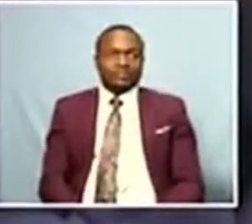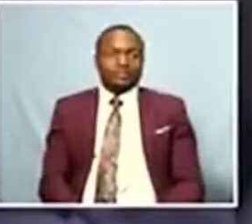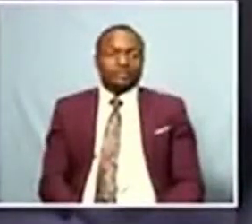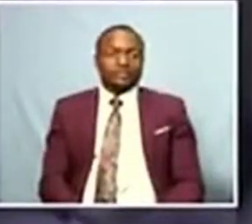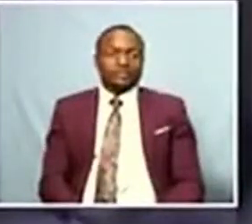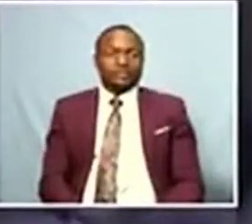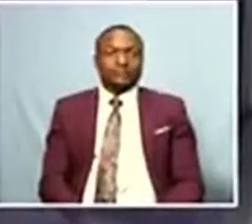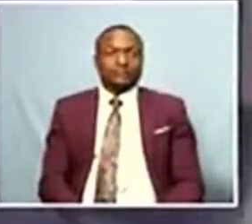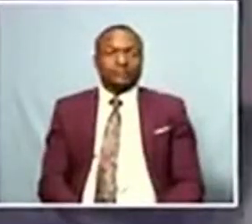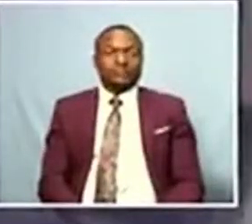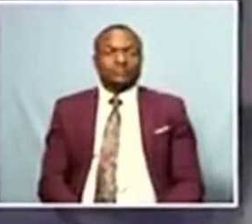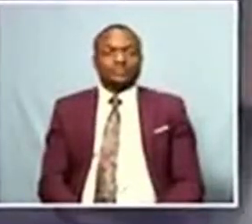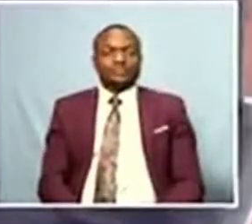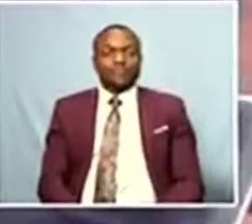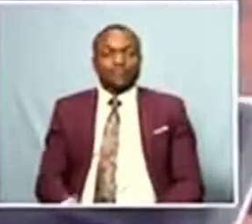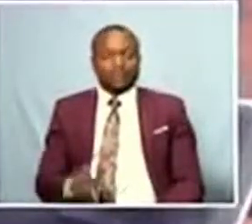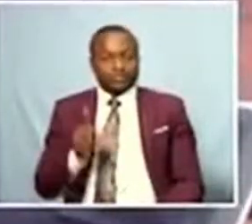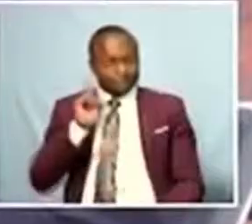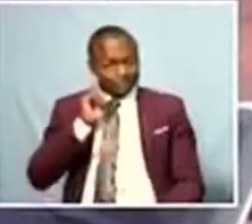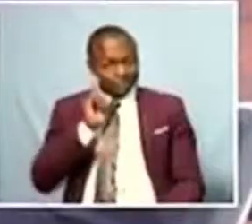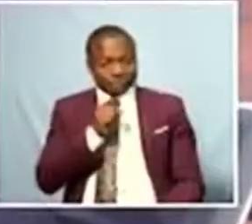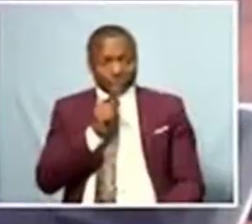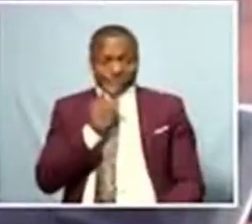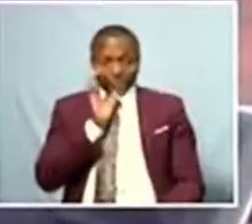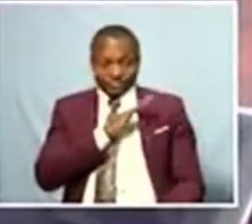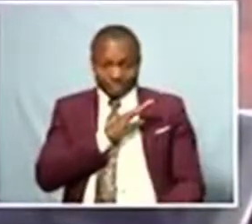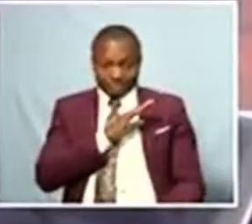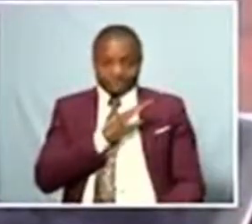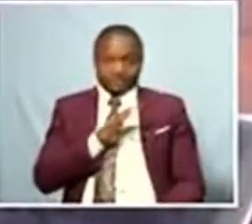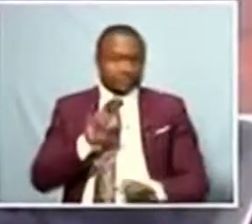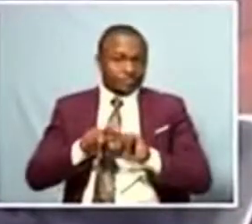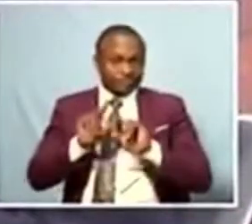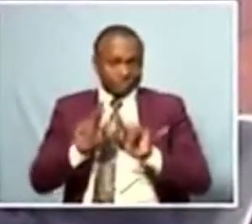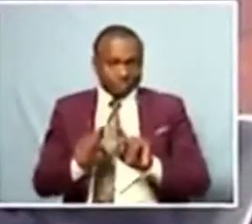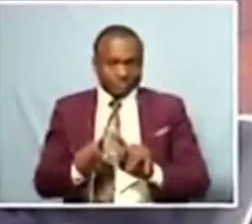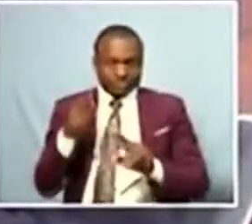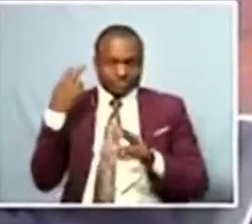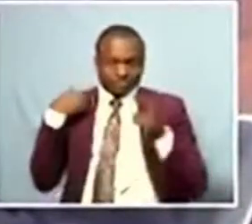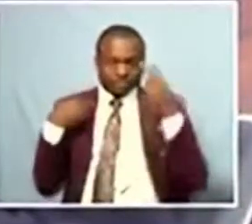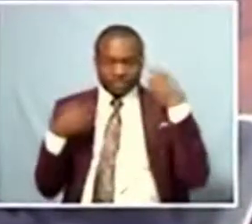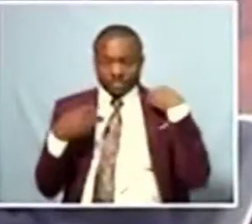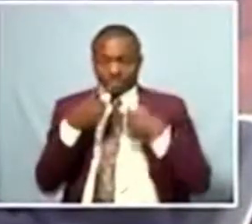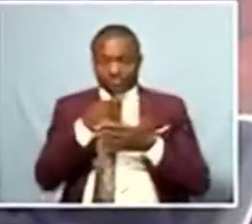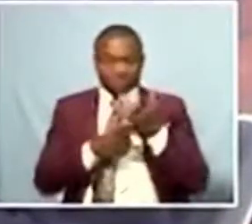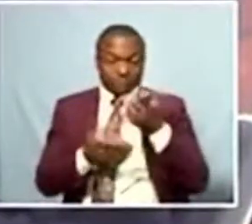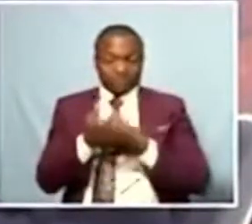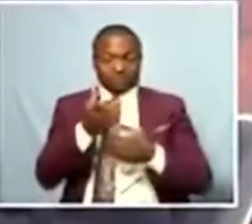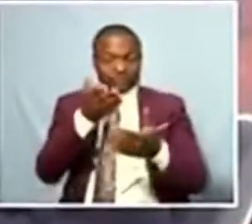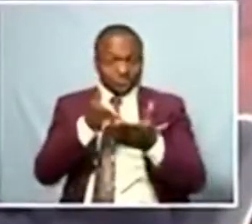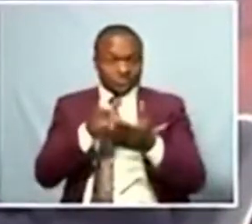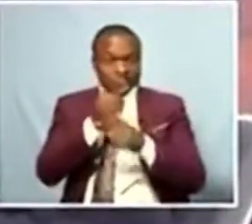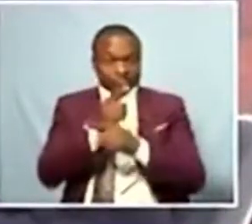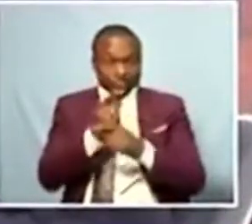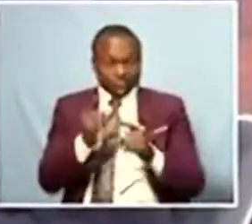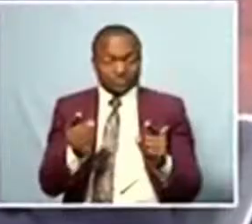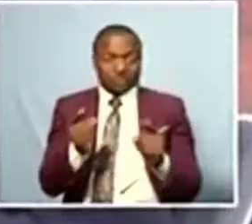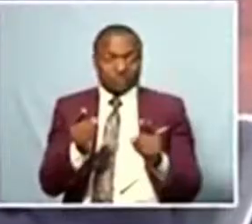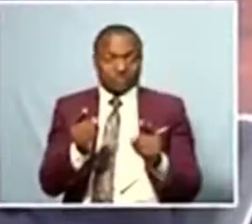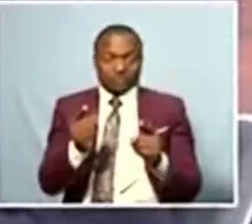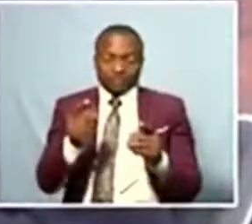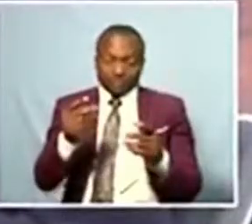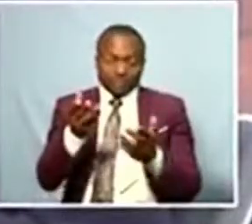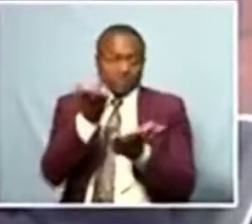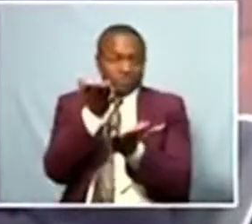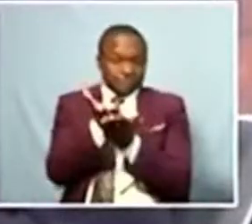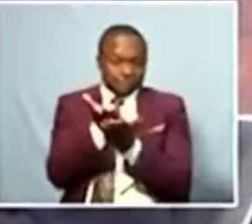Of course, we hear you, Chair, in terms of the immigration consultants, because you know this is just a recent, it's a